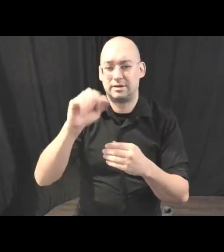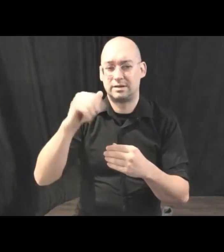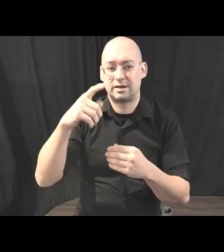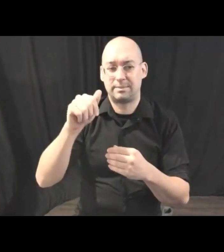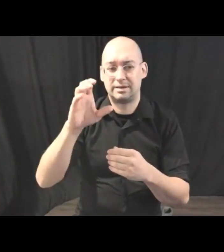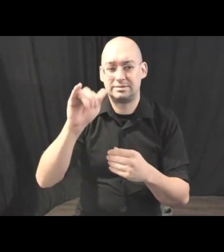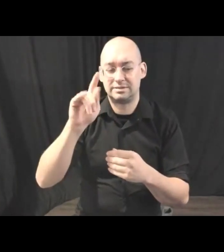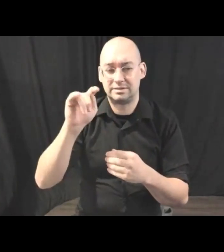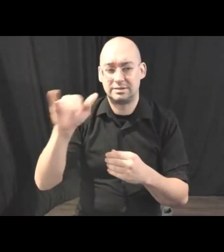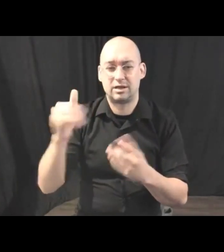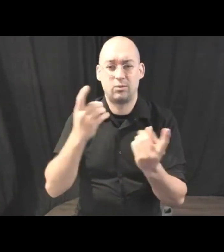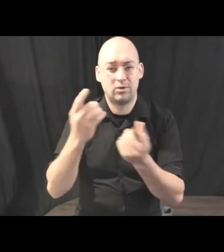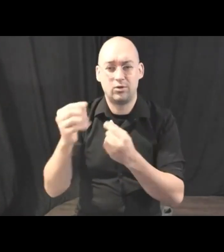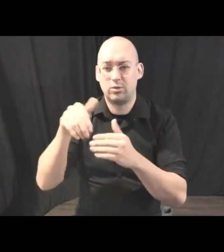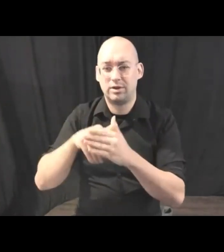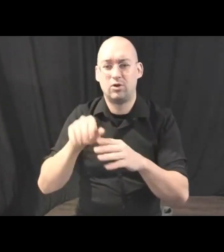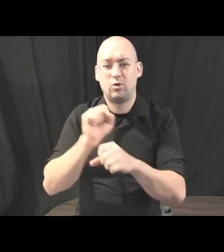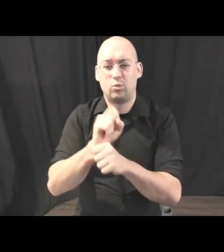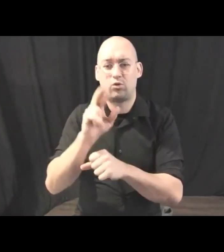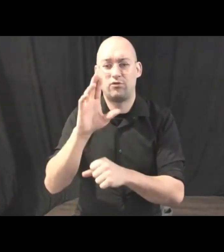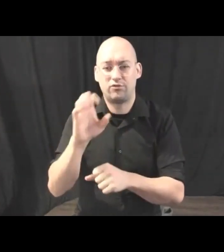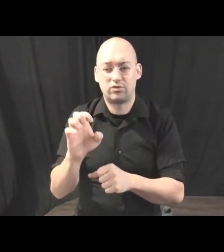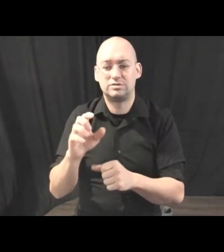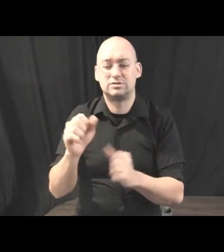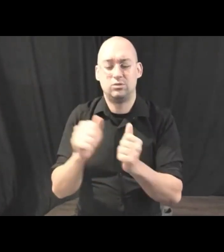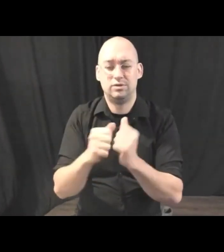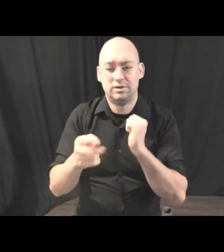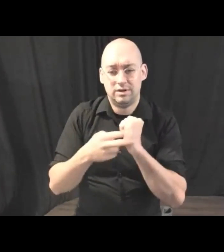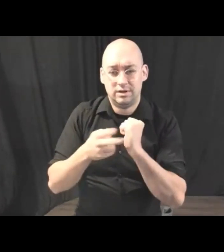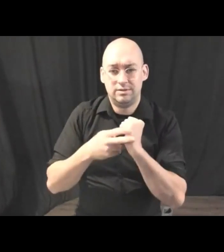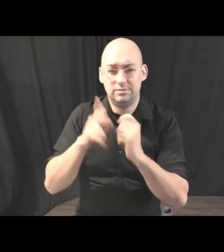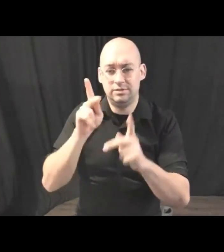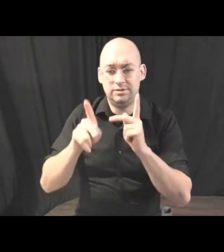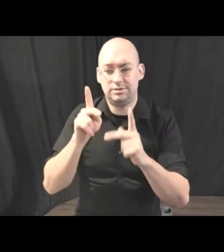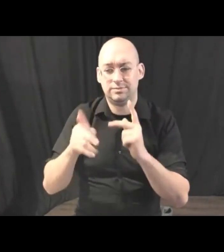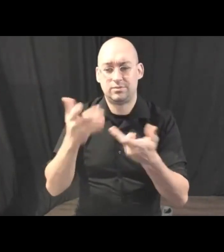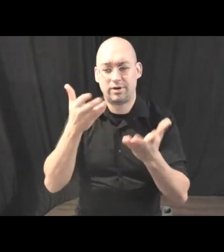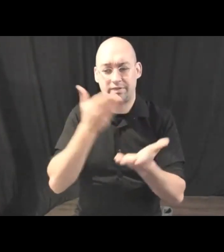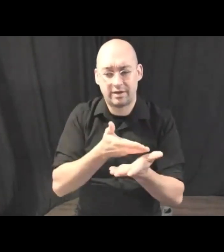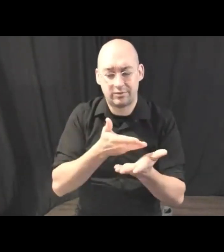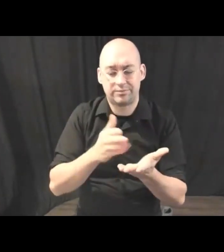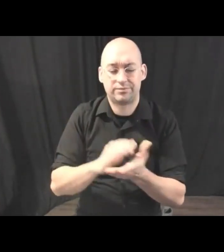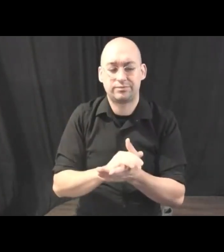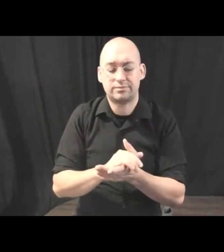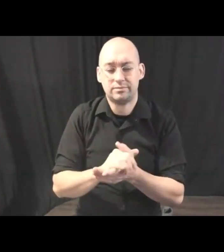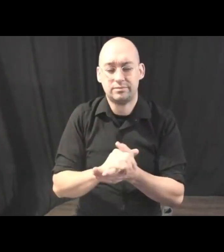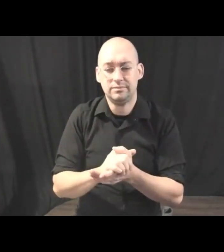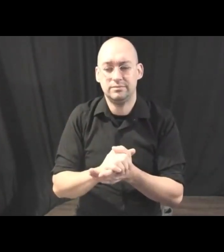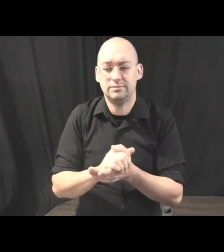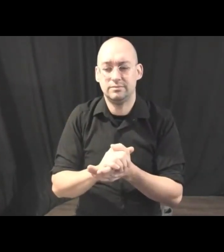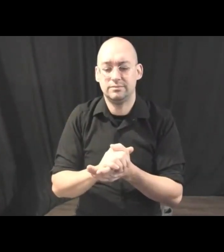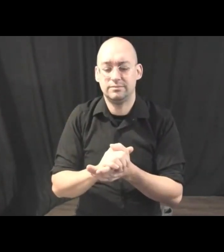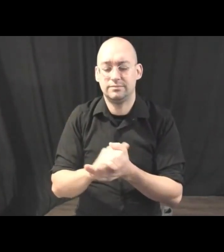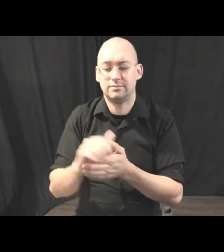in workforce, both in terms of retention of existing, upskilling like we did in IHSS and also in the direct care